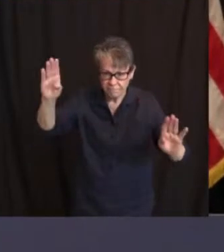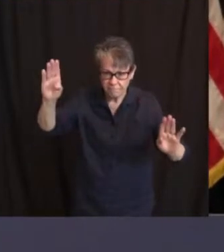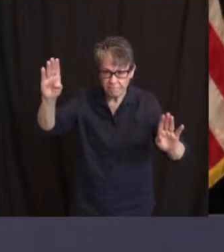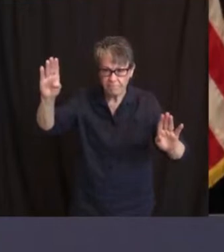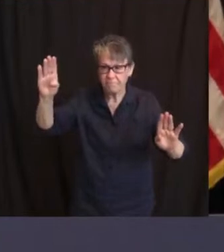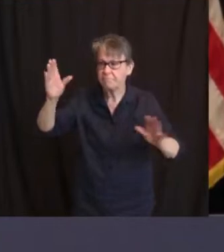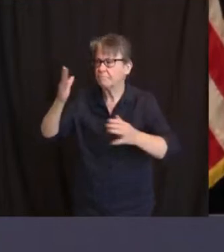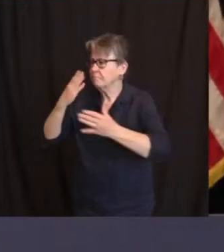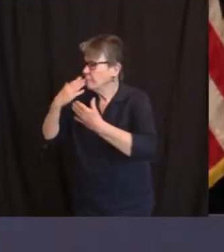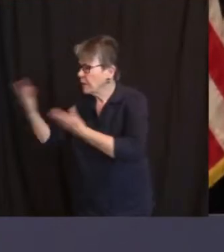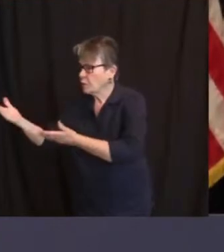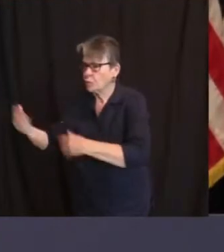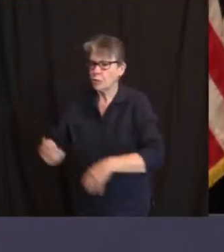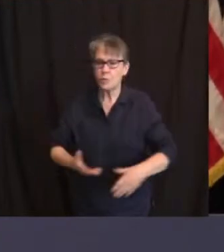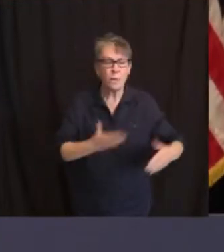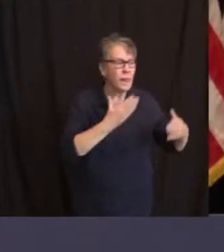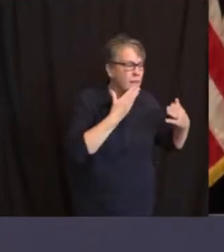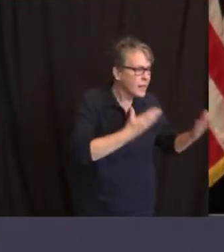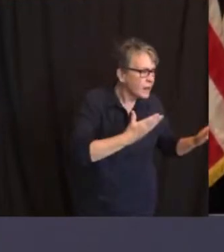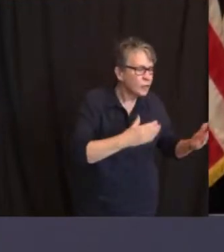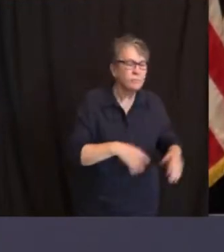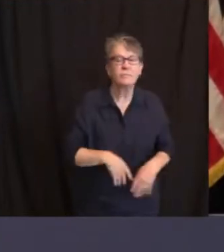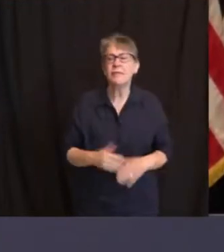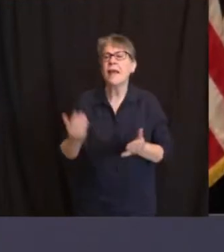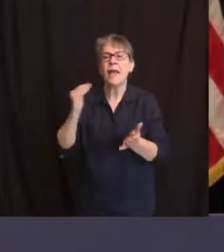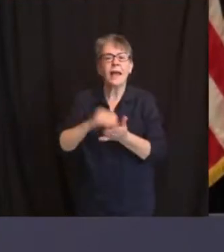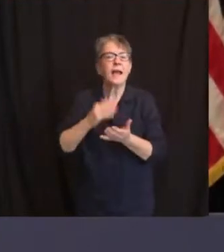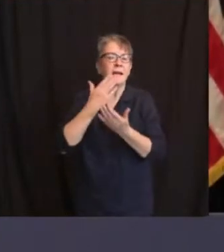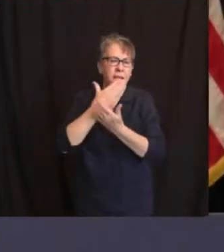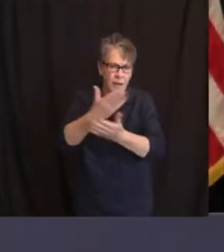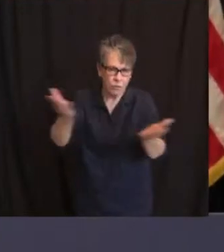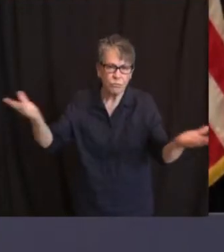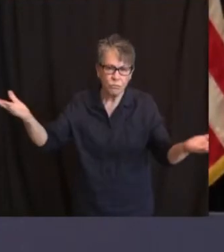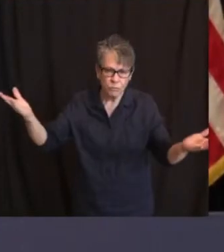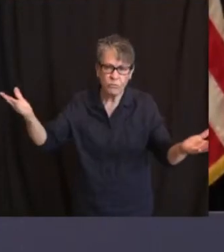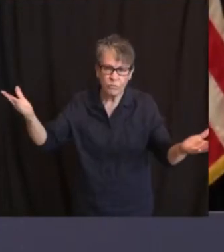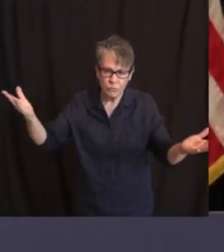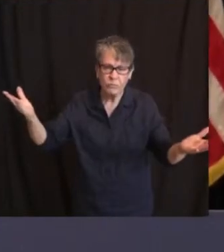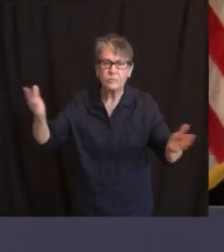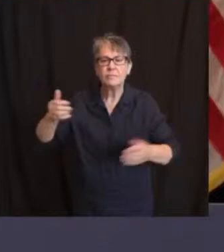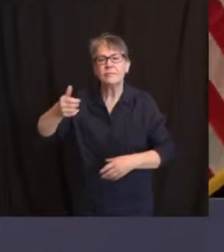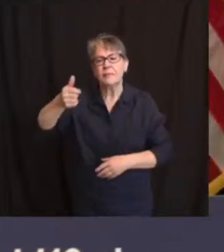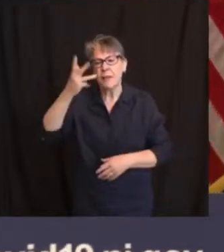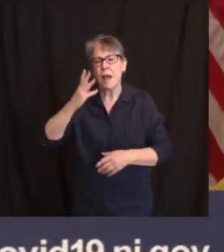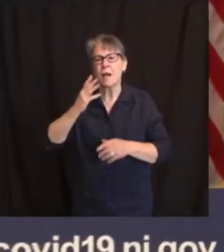Chris has left, Matt, the whole team, Mahan. Thank you all. God bless you all. We'll see you tomorrow.